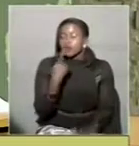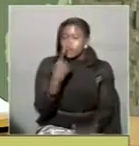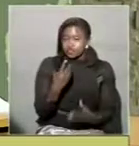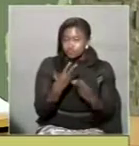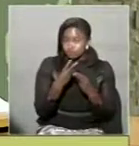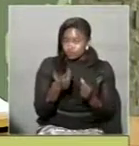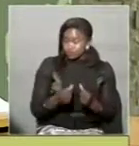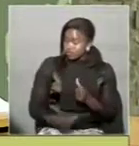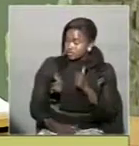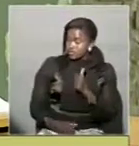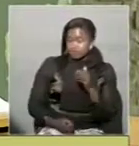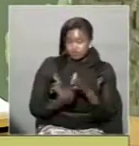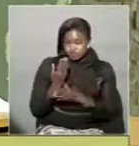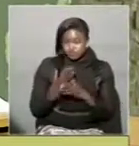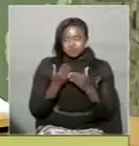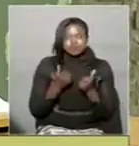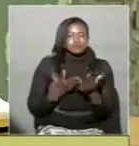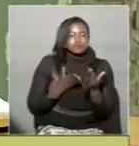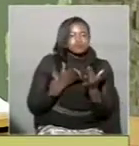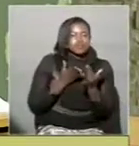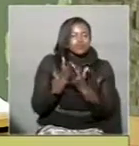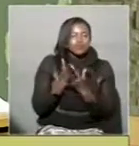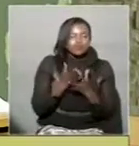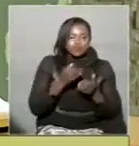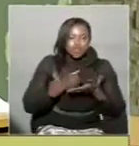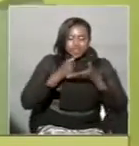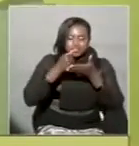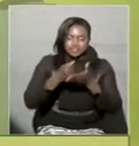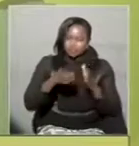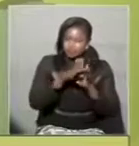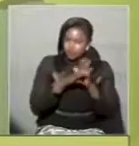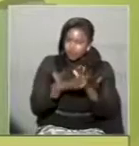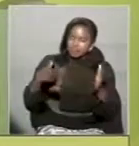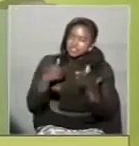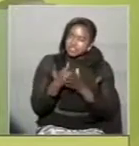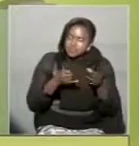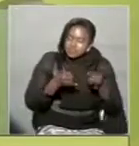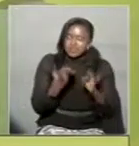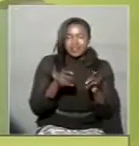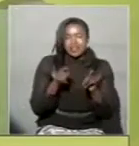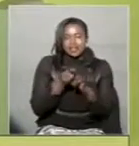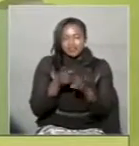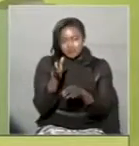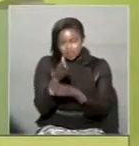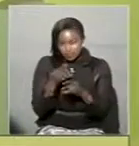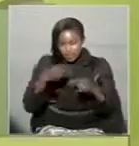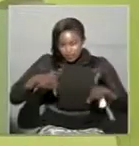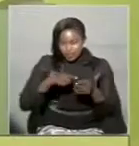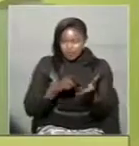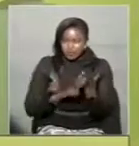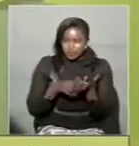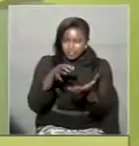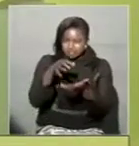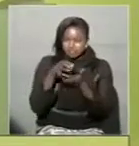up with through the assistance of the program that we've been implementing as a ministry, we got a grant from